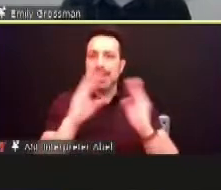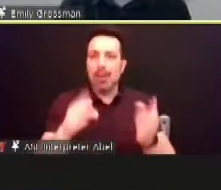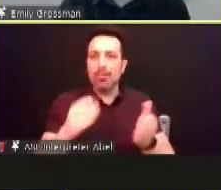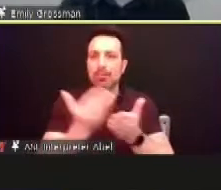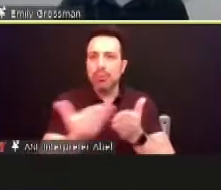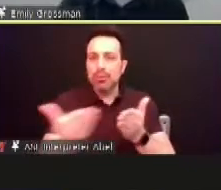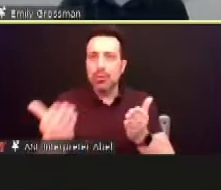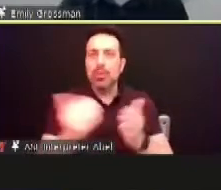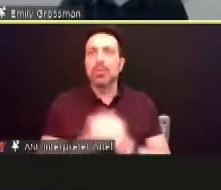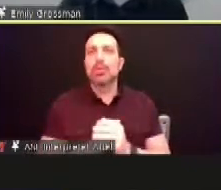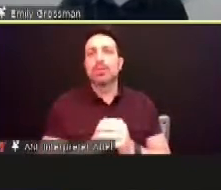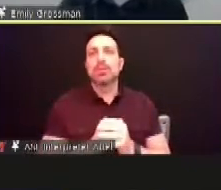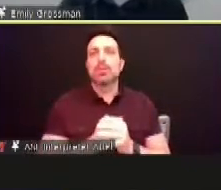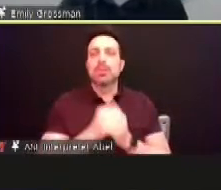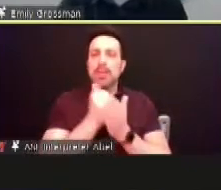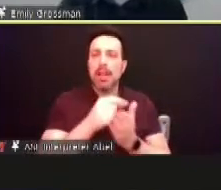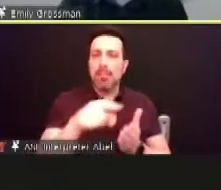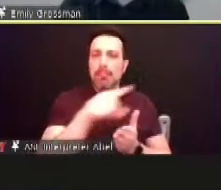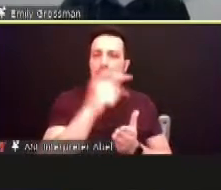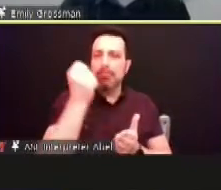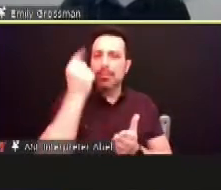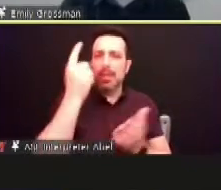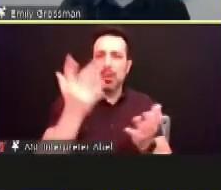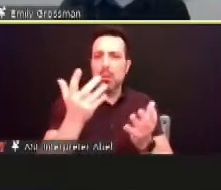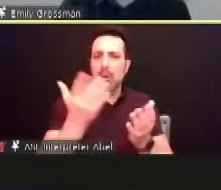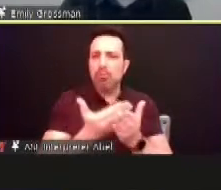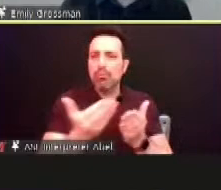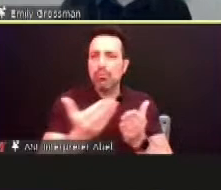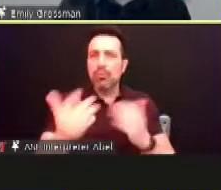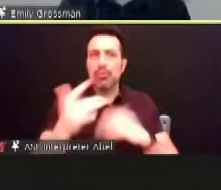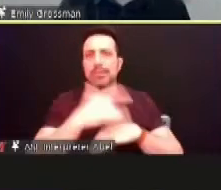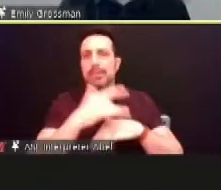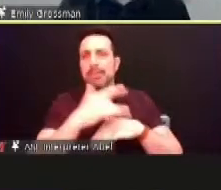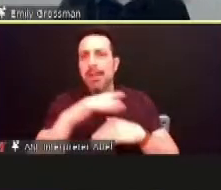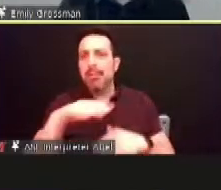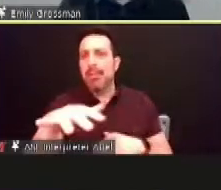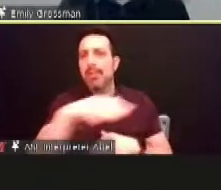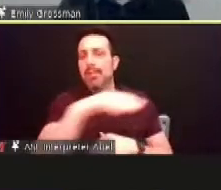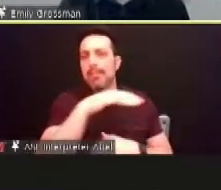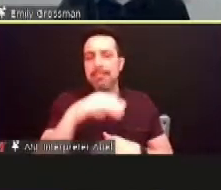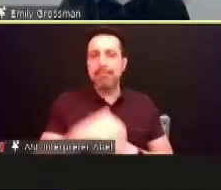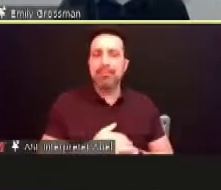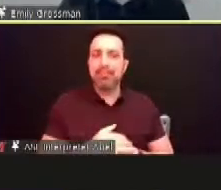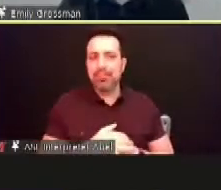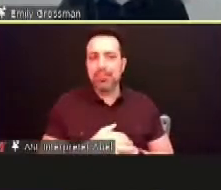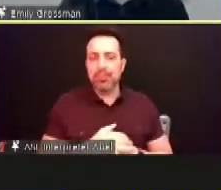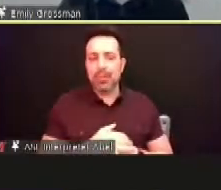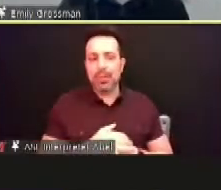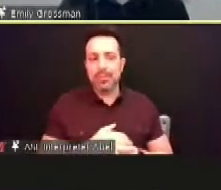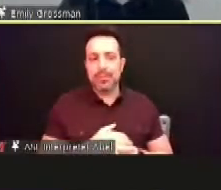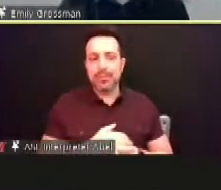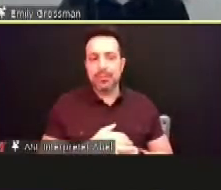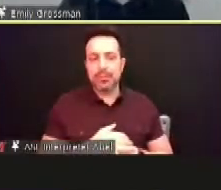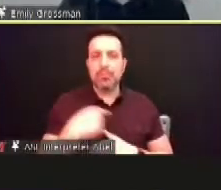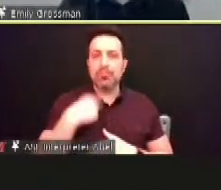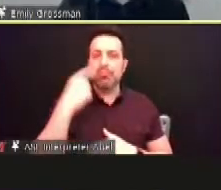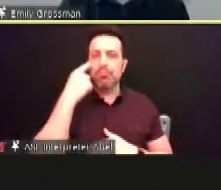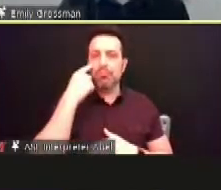resources, helping them understand what resources are out there. I think in terms of